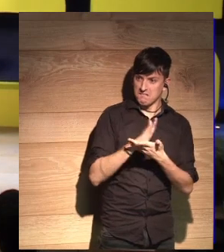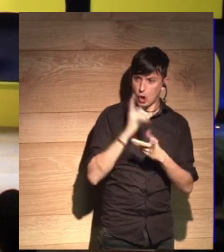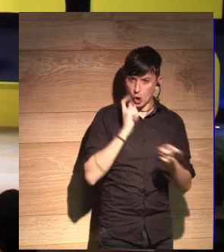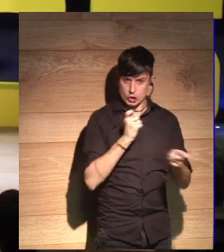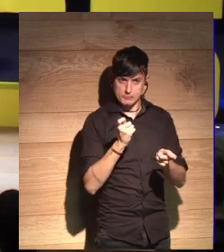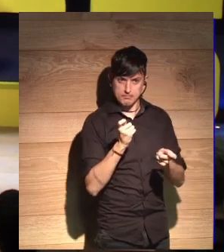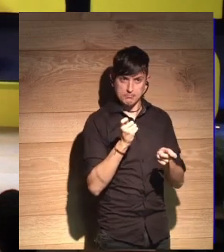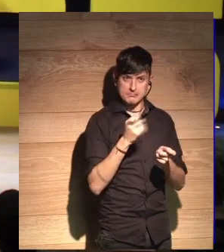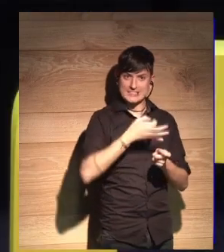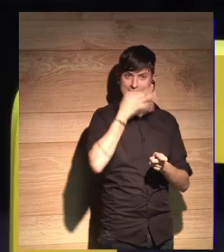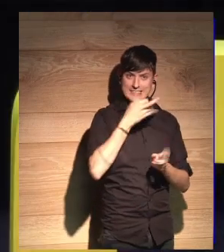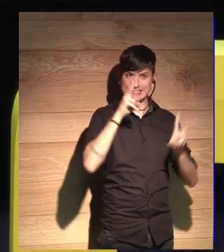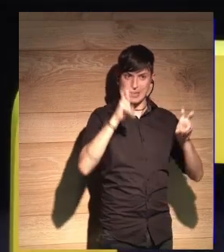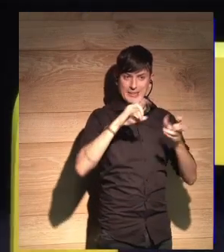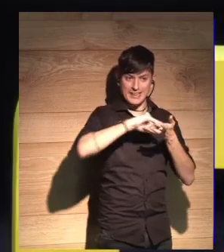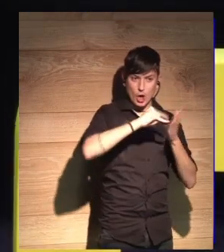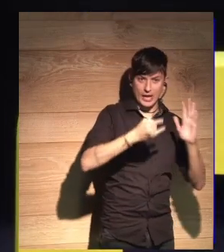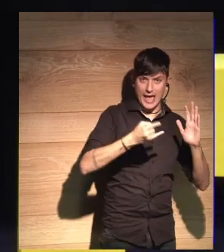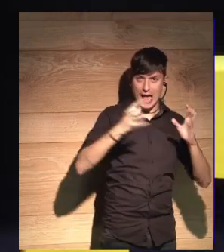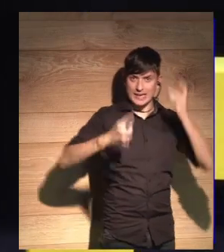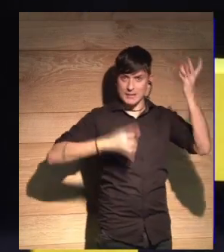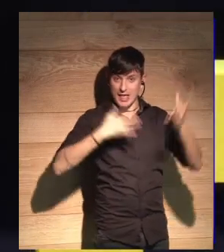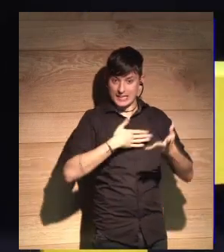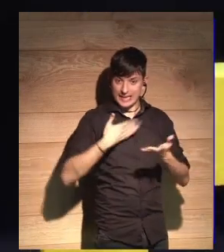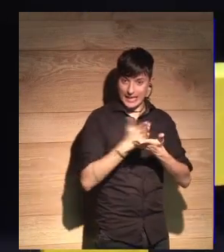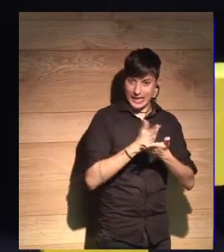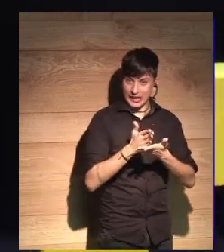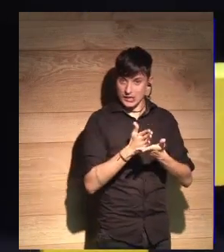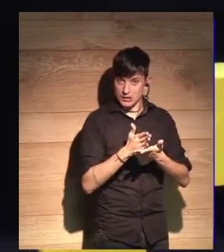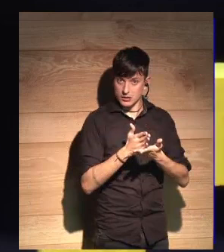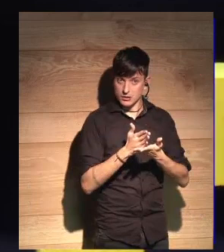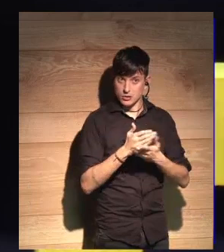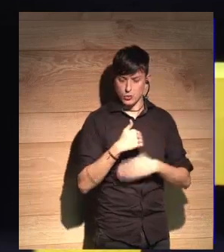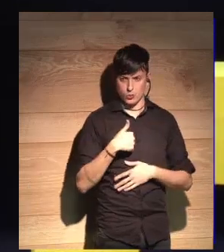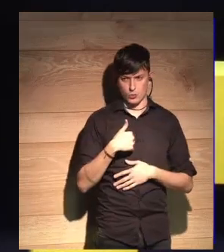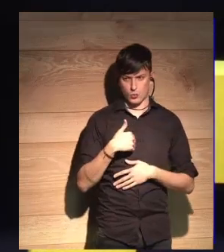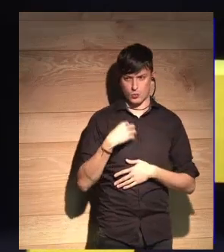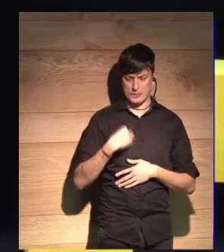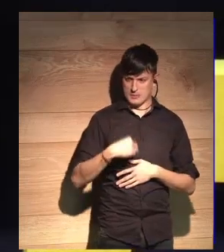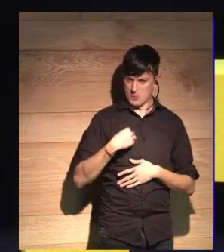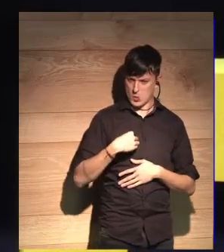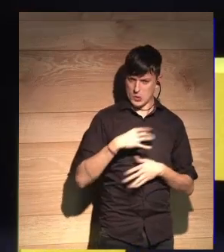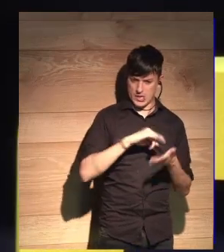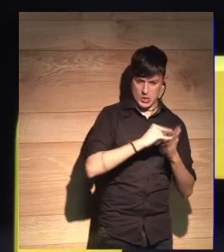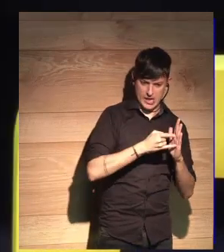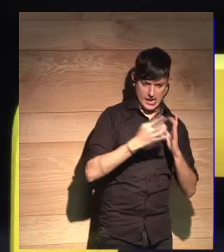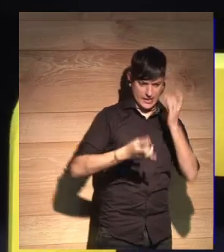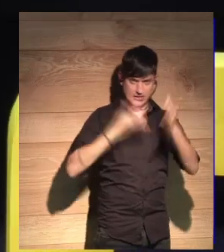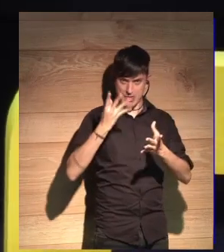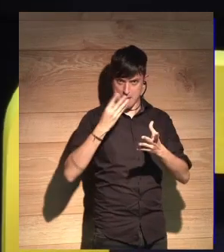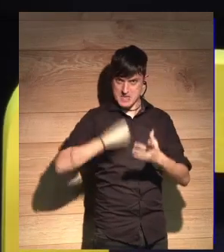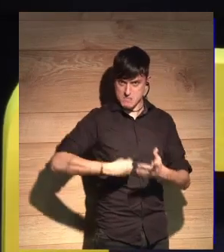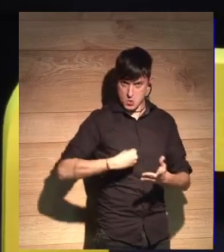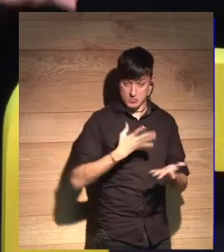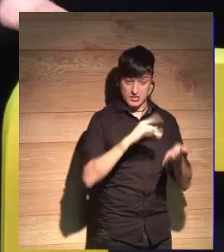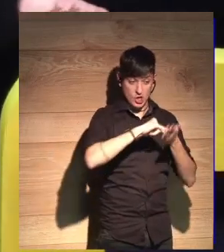When I was called to and I was proposed to moderate this talk on creativity, I thought